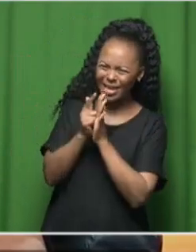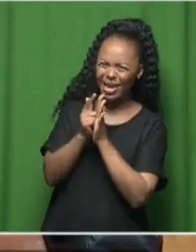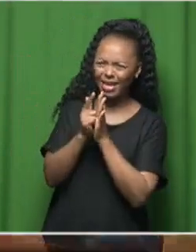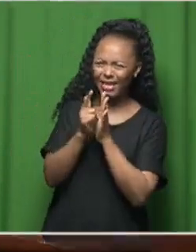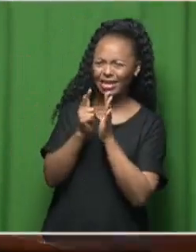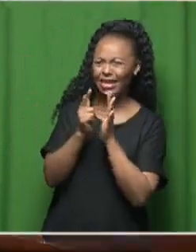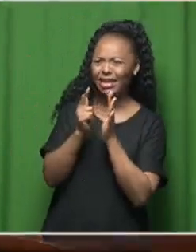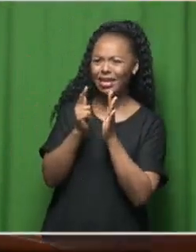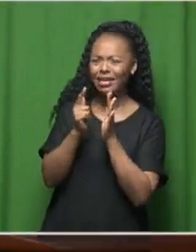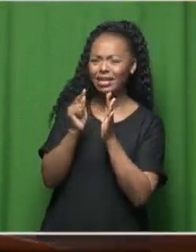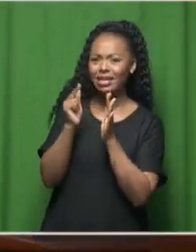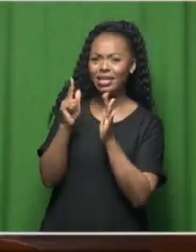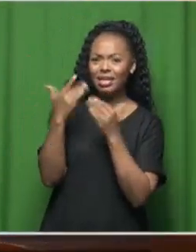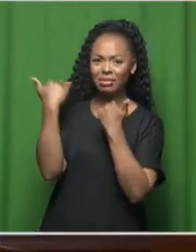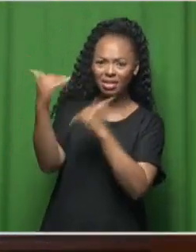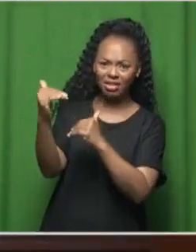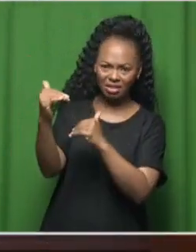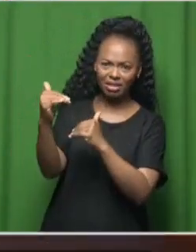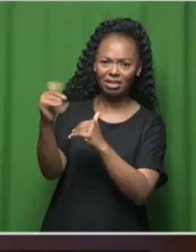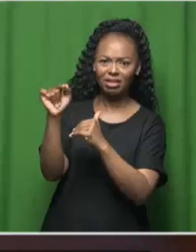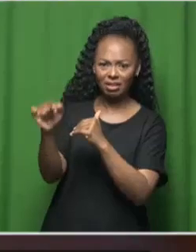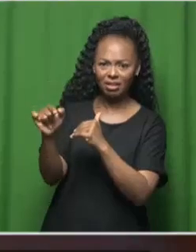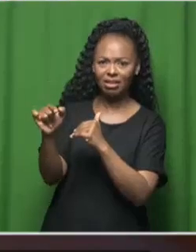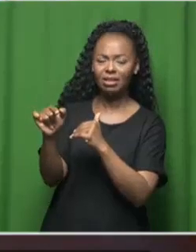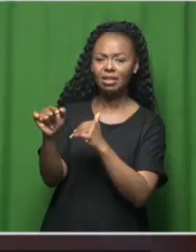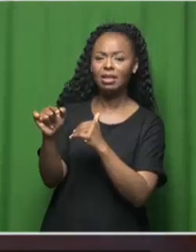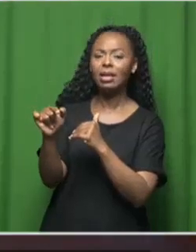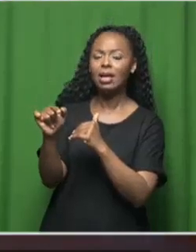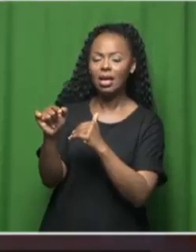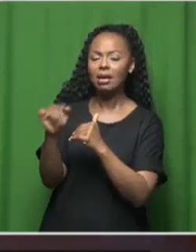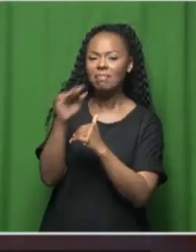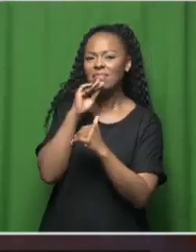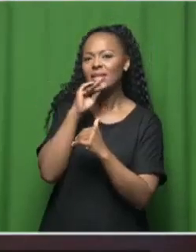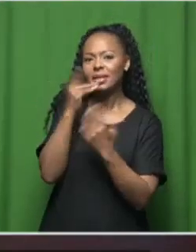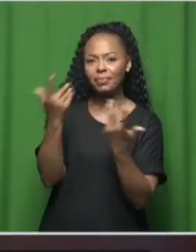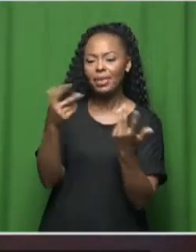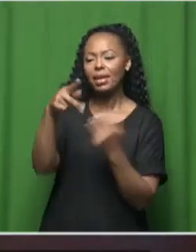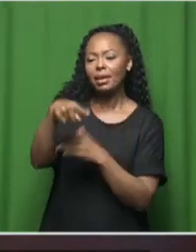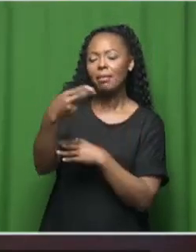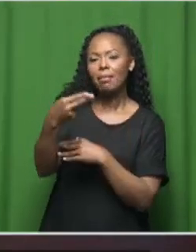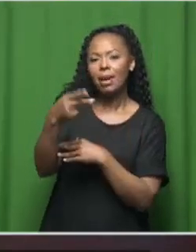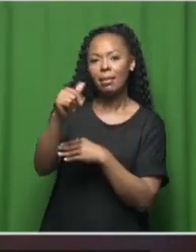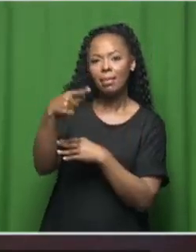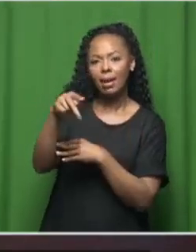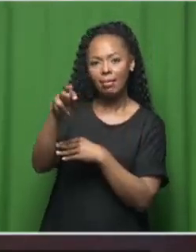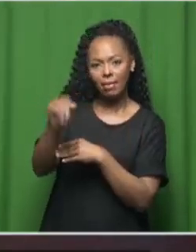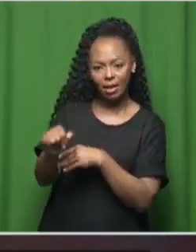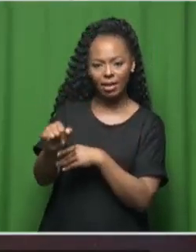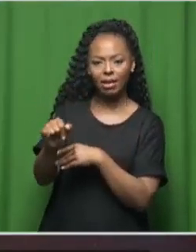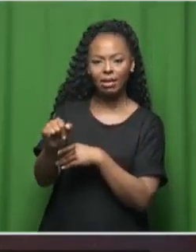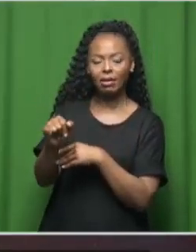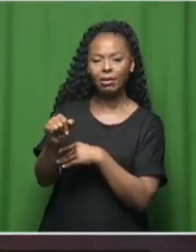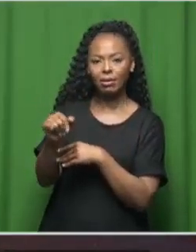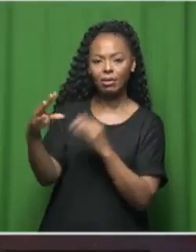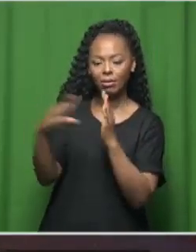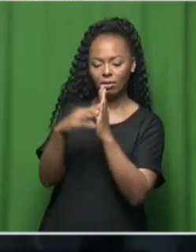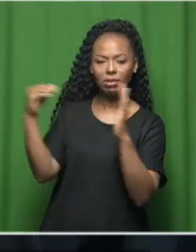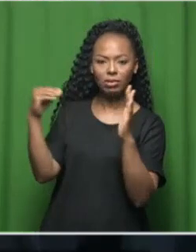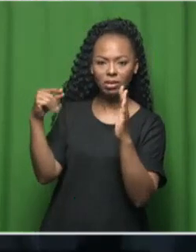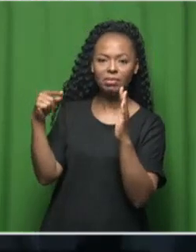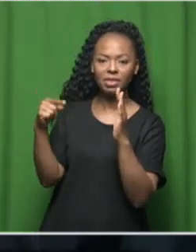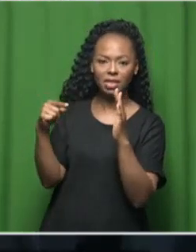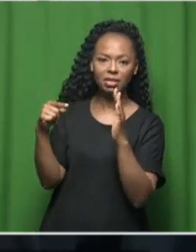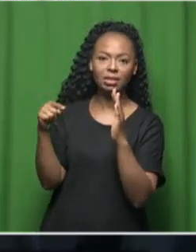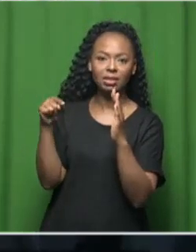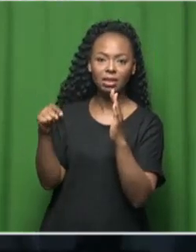of that. Yes. So there is, to an extent, let's say Papama approves of her print being used on